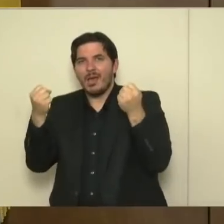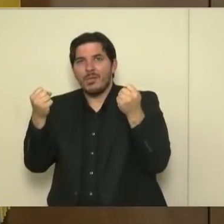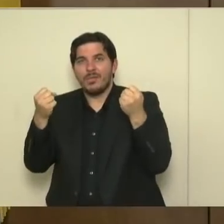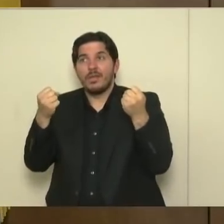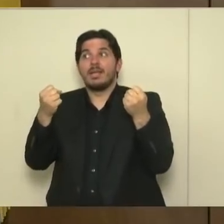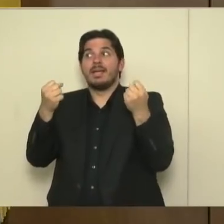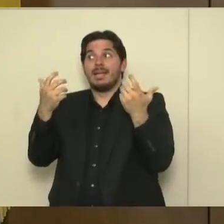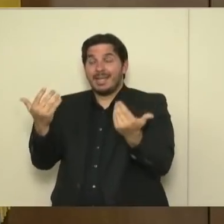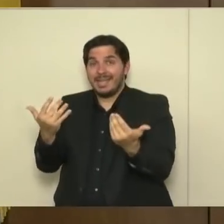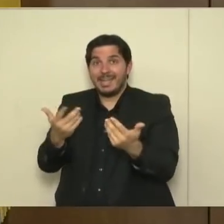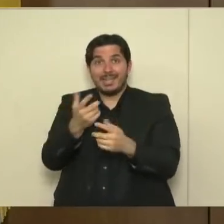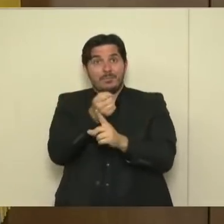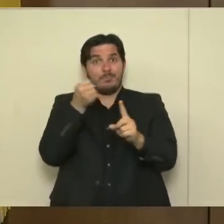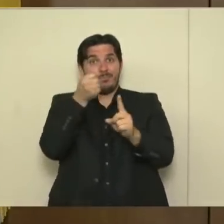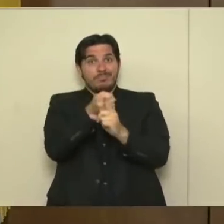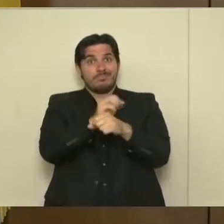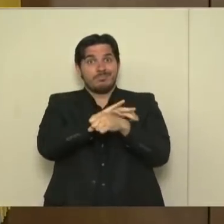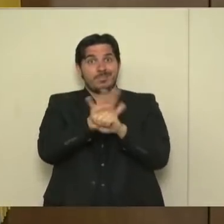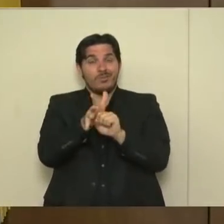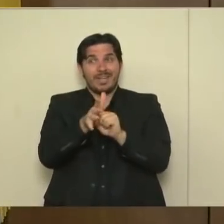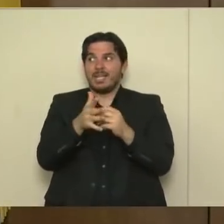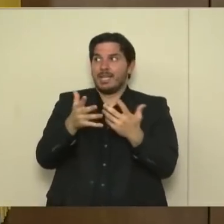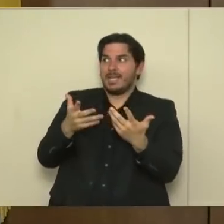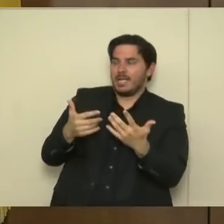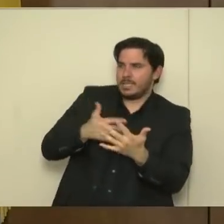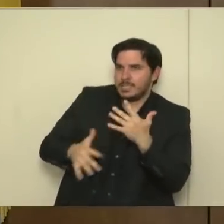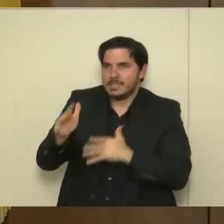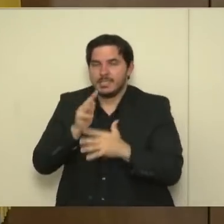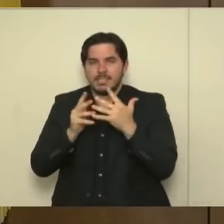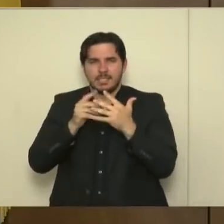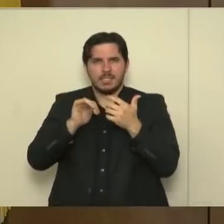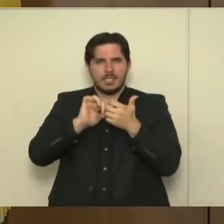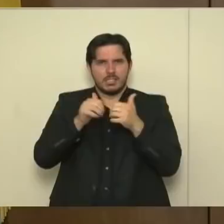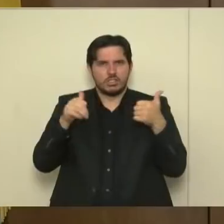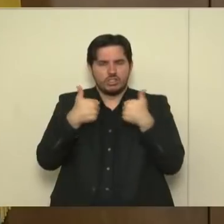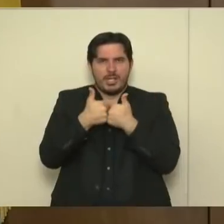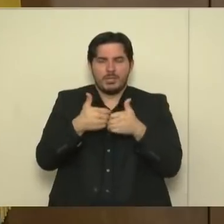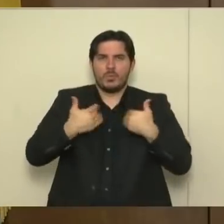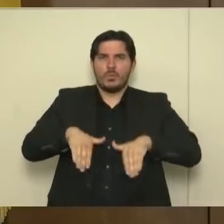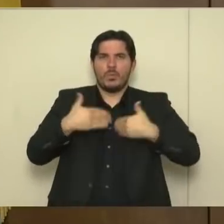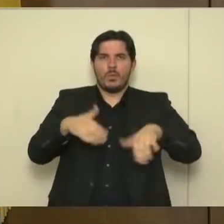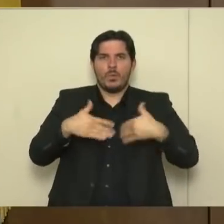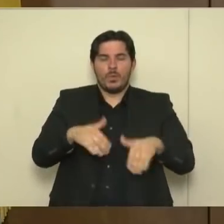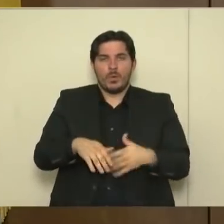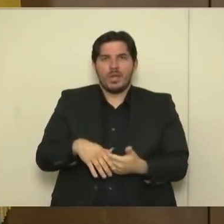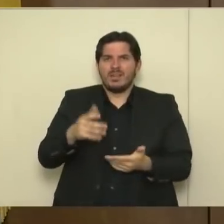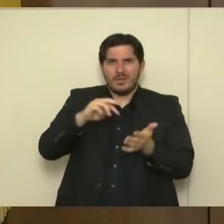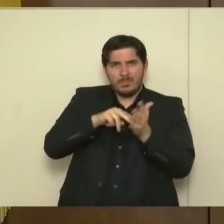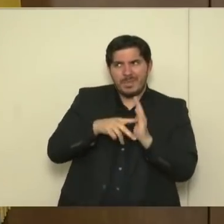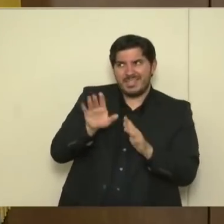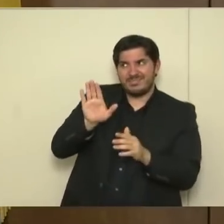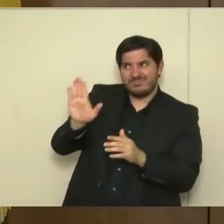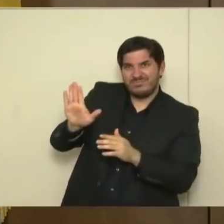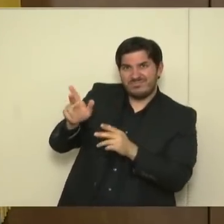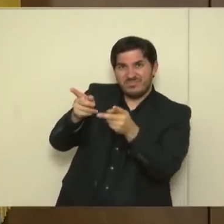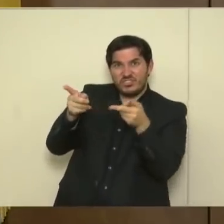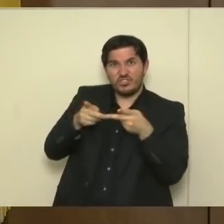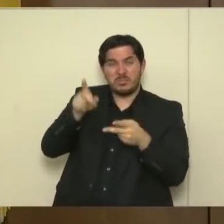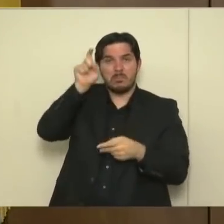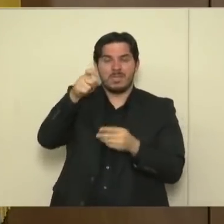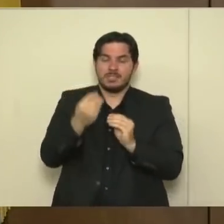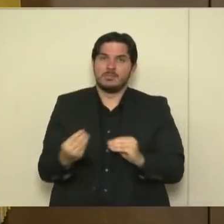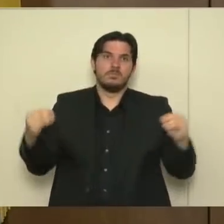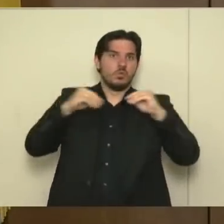be incredibly challenging, which means that everyone has to do more, and she certainly did that, and